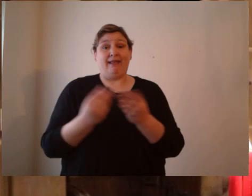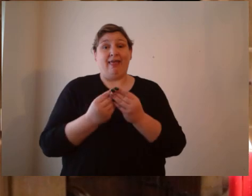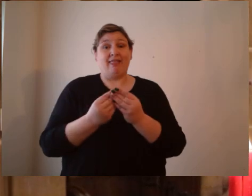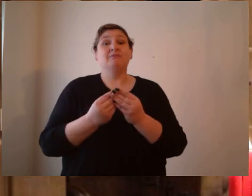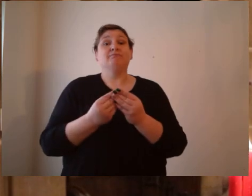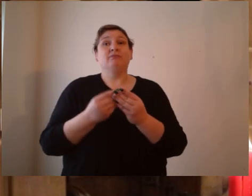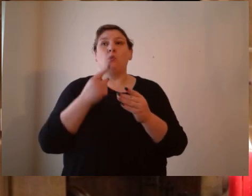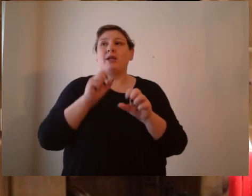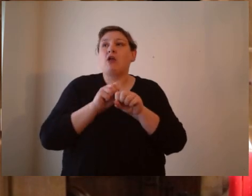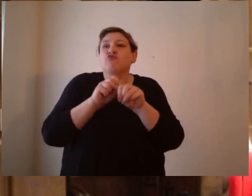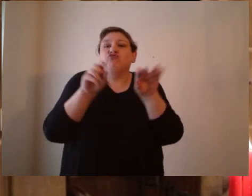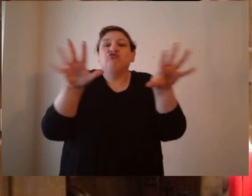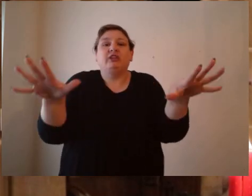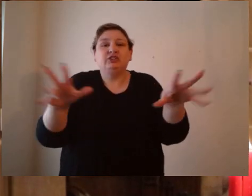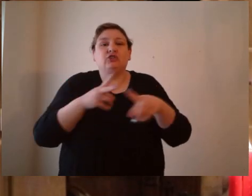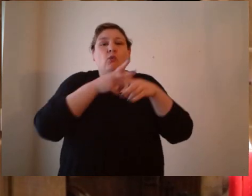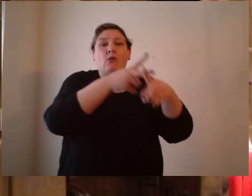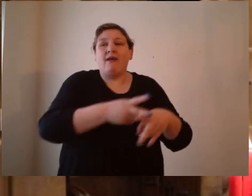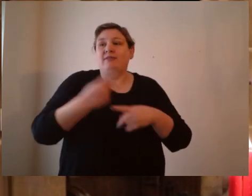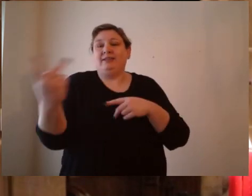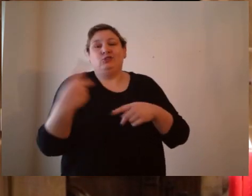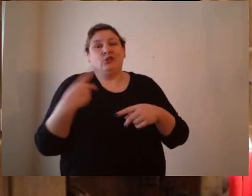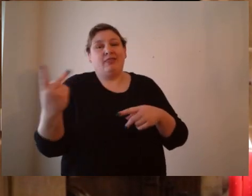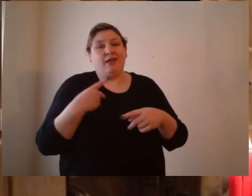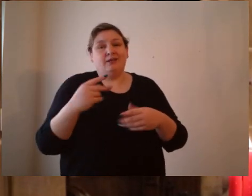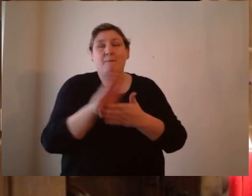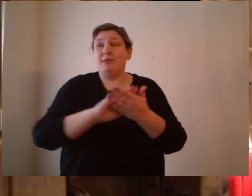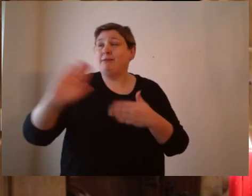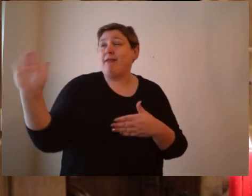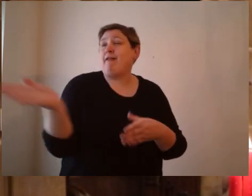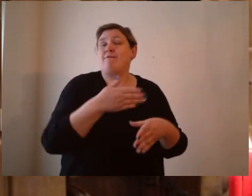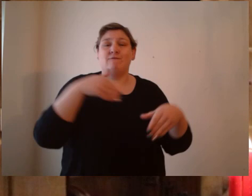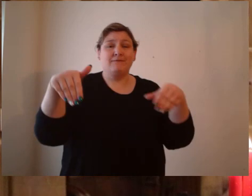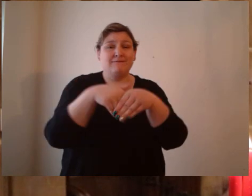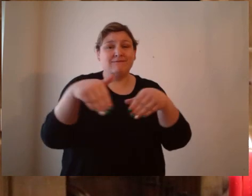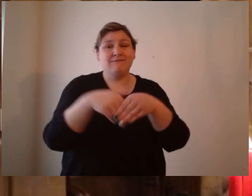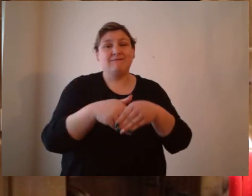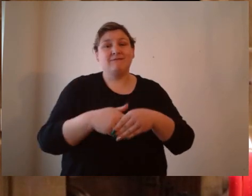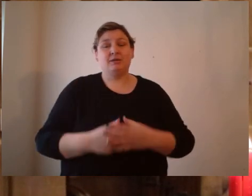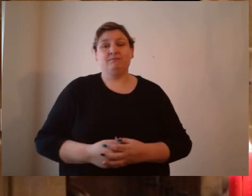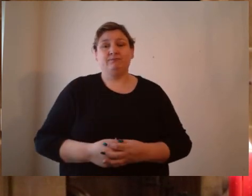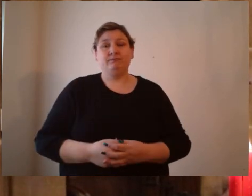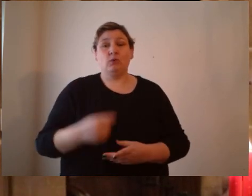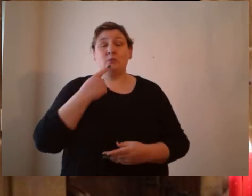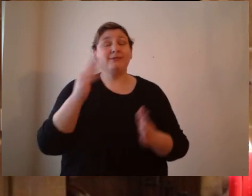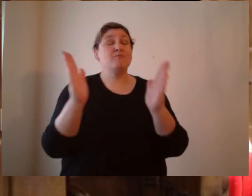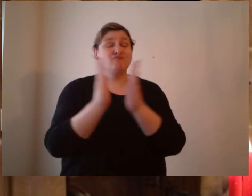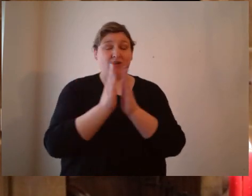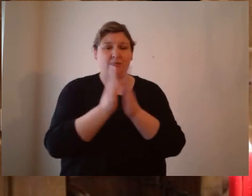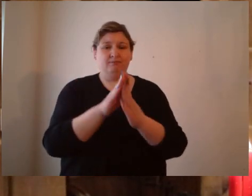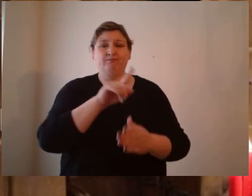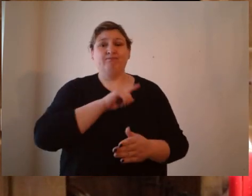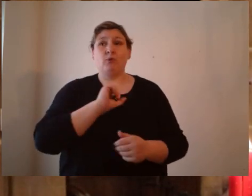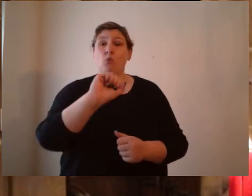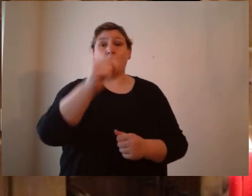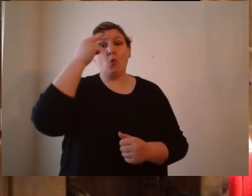Together, we can reach out and care for one another, so all are included. We